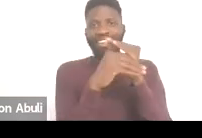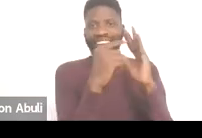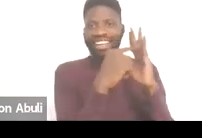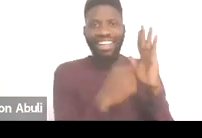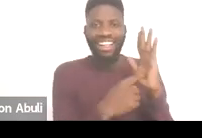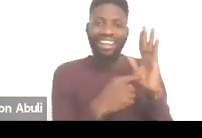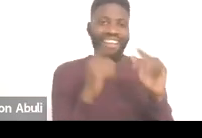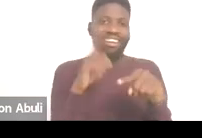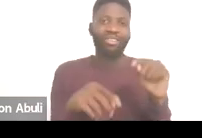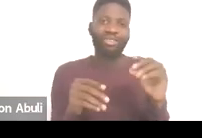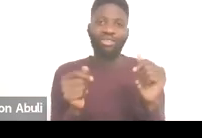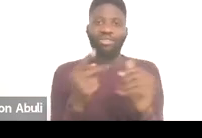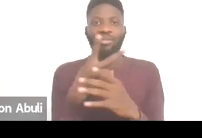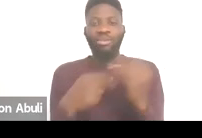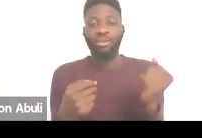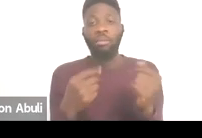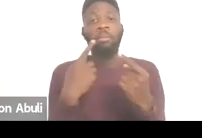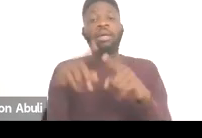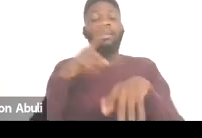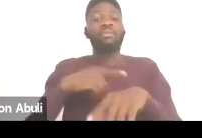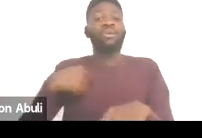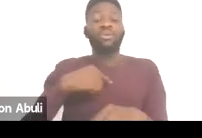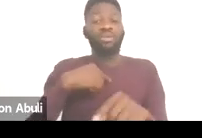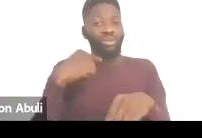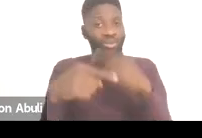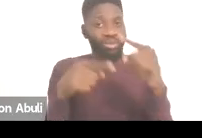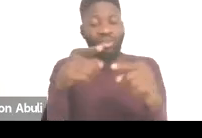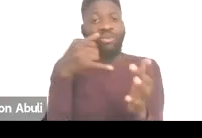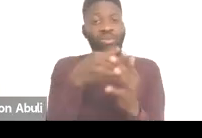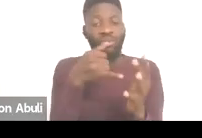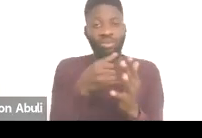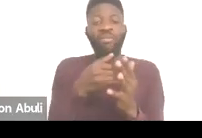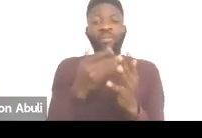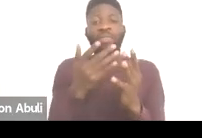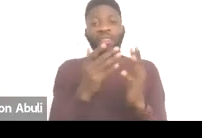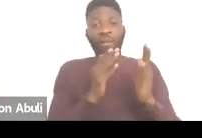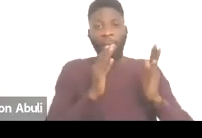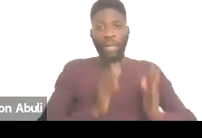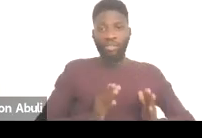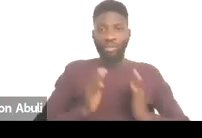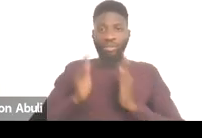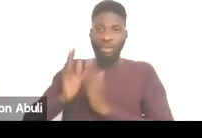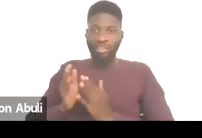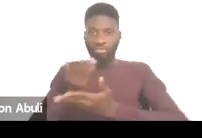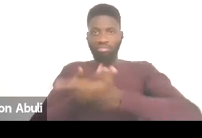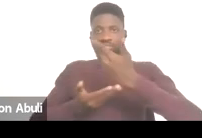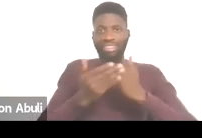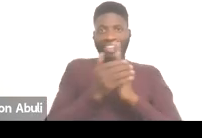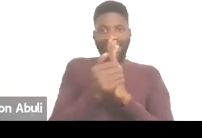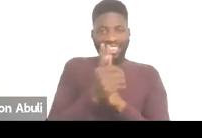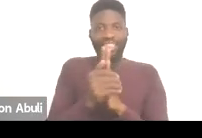But as we continue, I think these are part of the interpersonal skills that I'm talking about. We are going to be learning, and we shall be able to